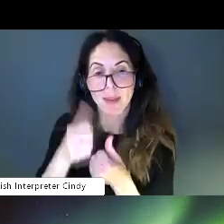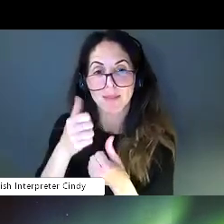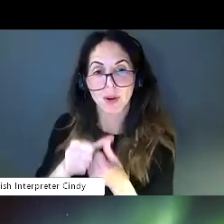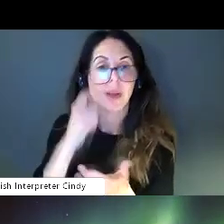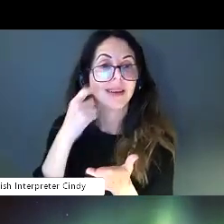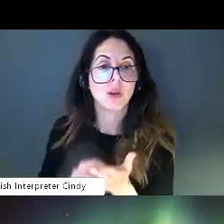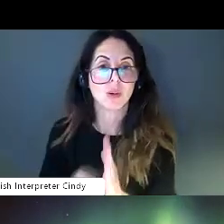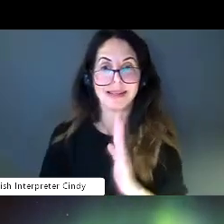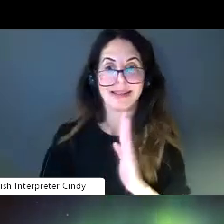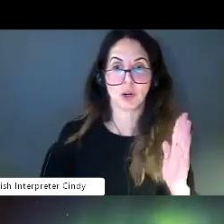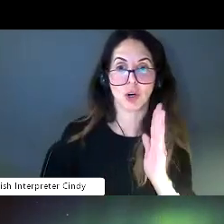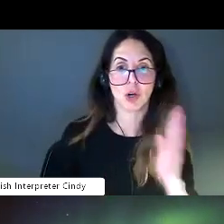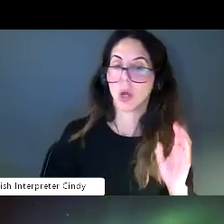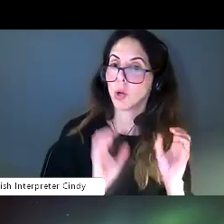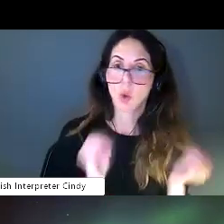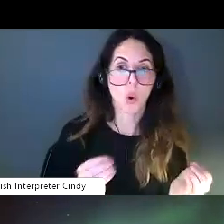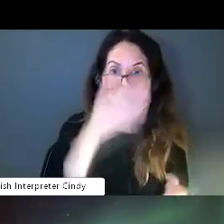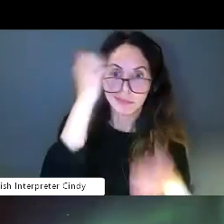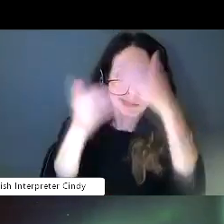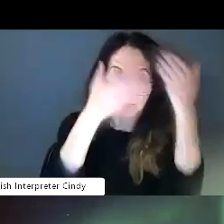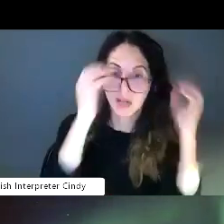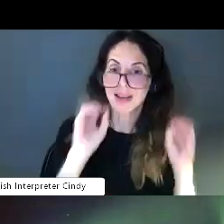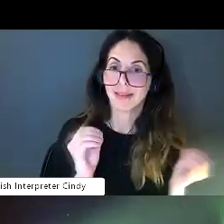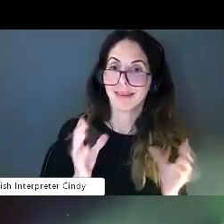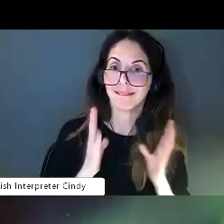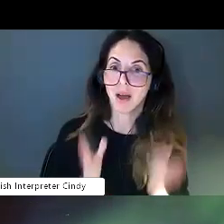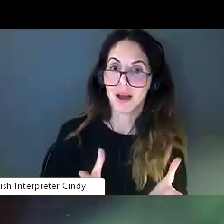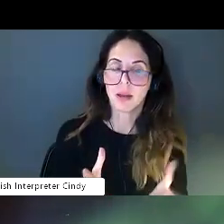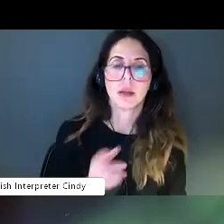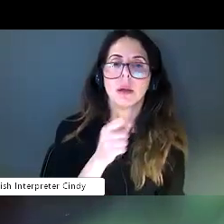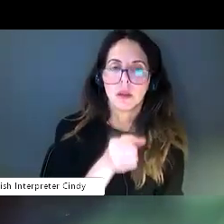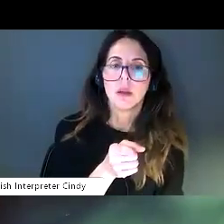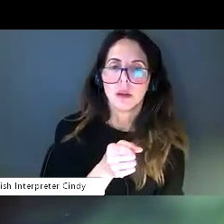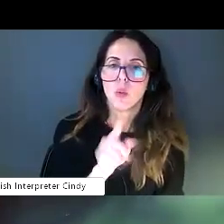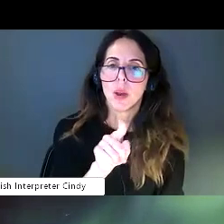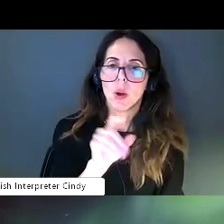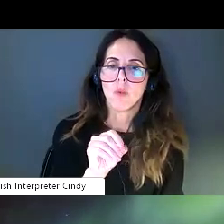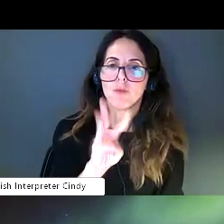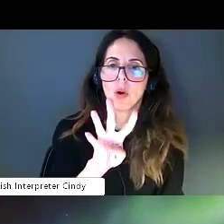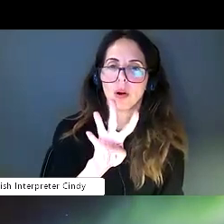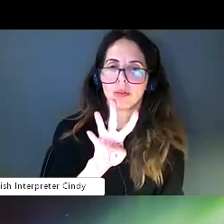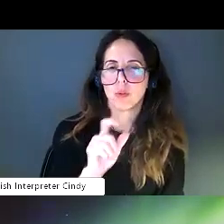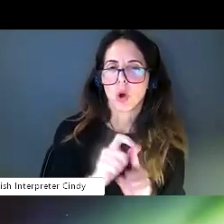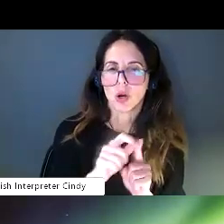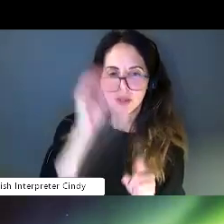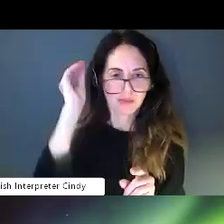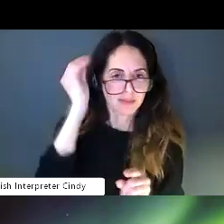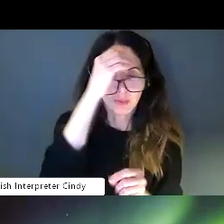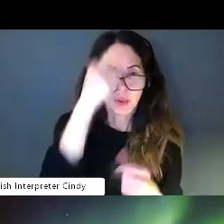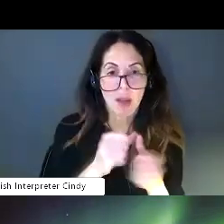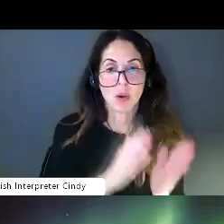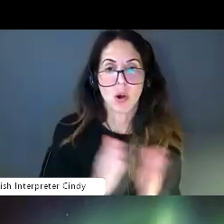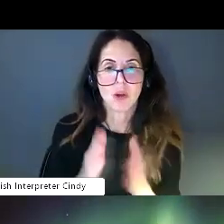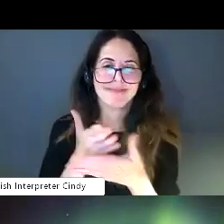here, those without dementia without a cognitive impairment had 104 words recalled. Those with a mild